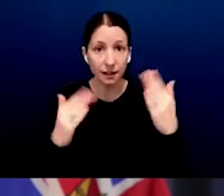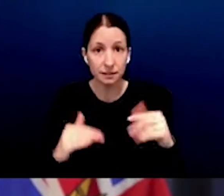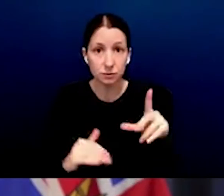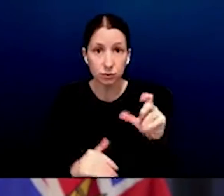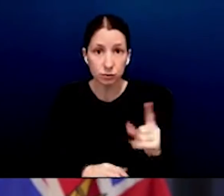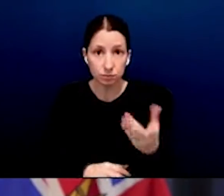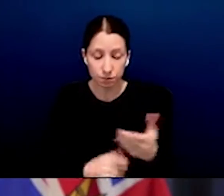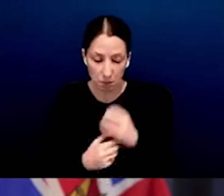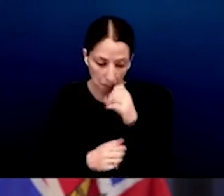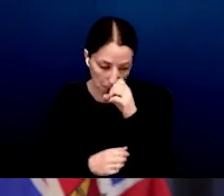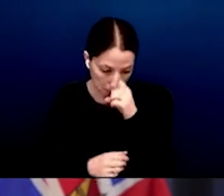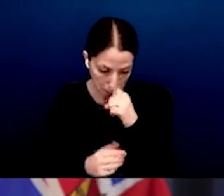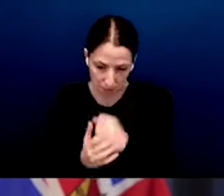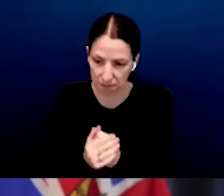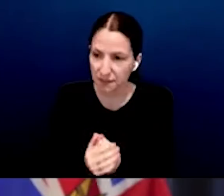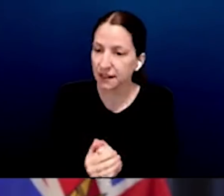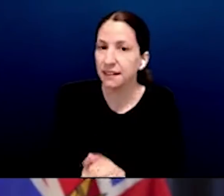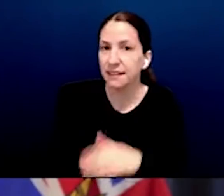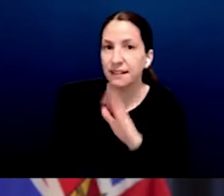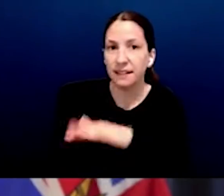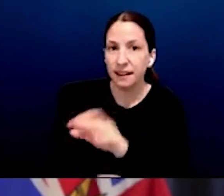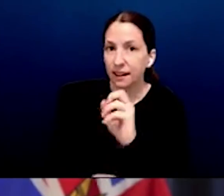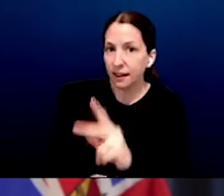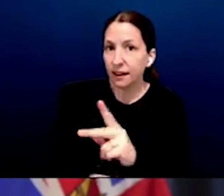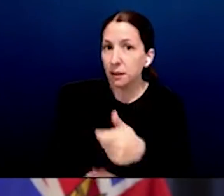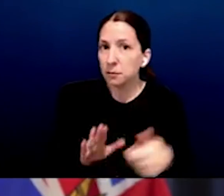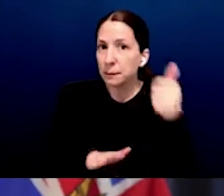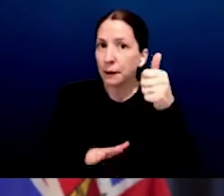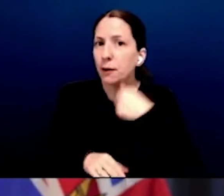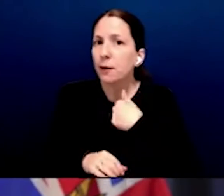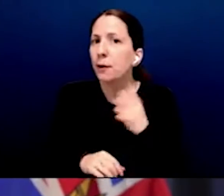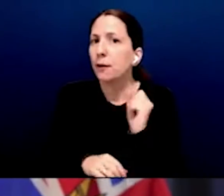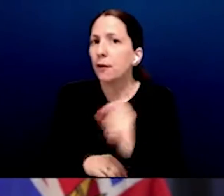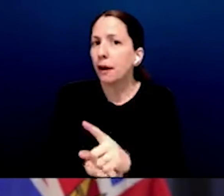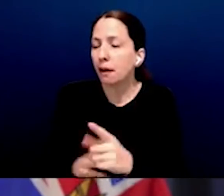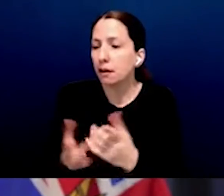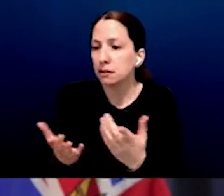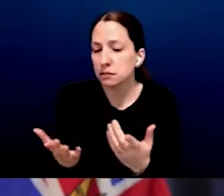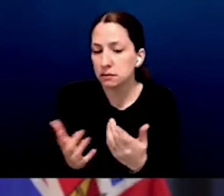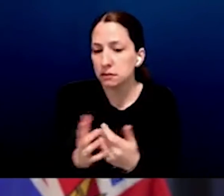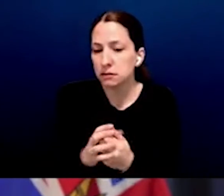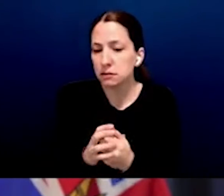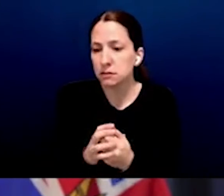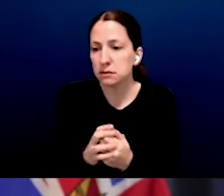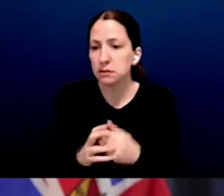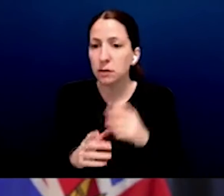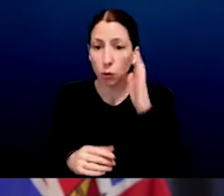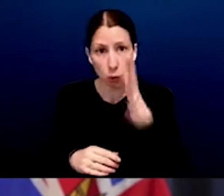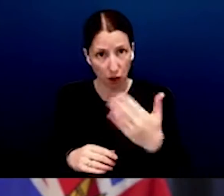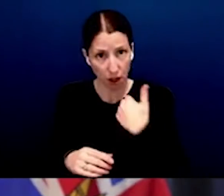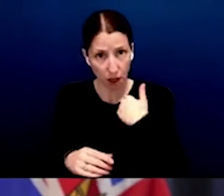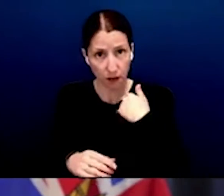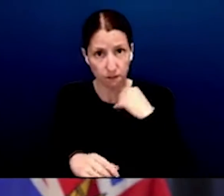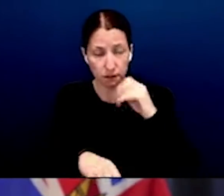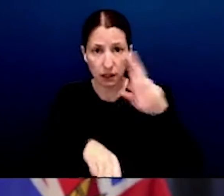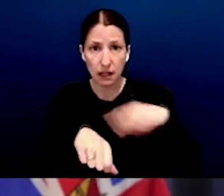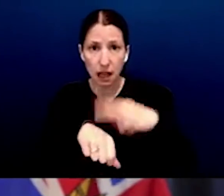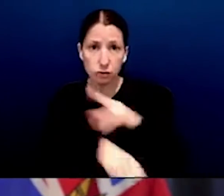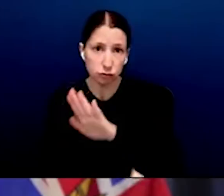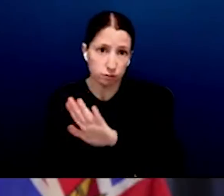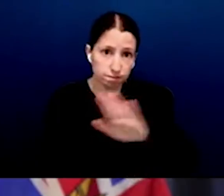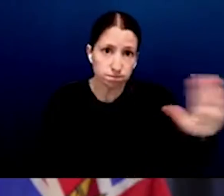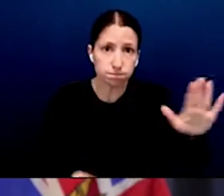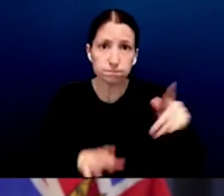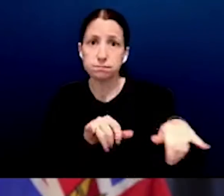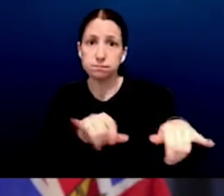Press. Hi, Premier. I'd like to know if you had some idea that there would be a nationally standardized vaccine